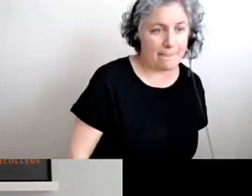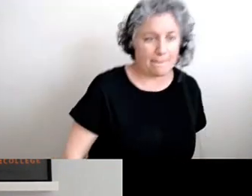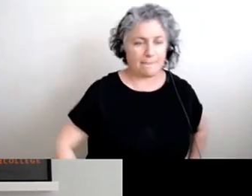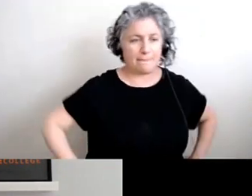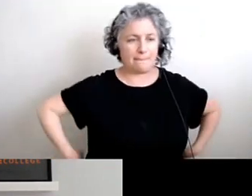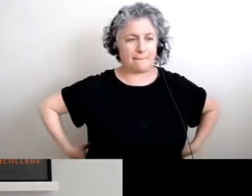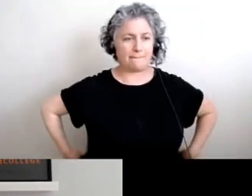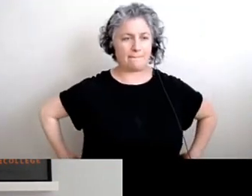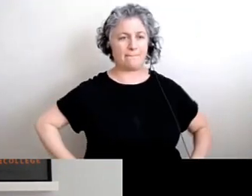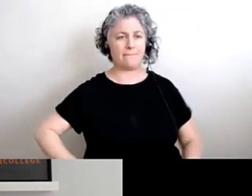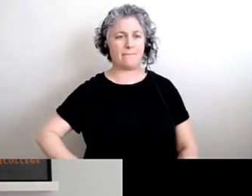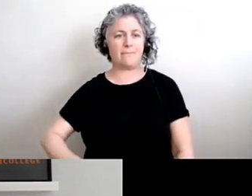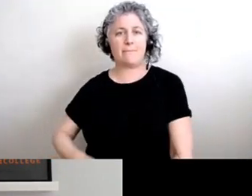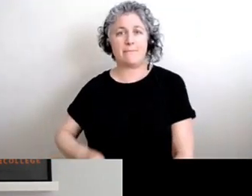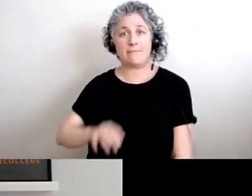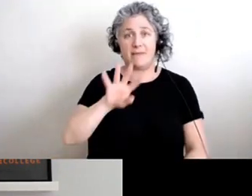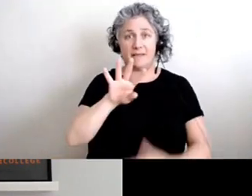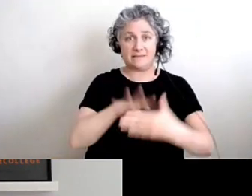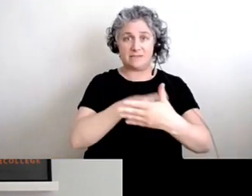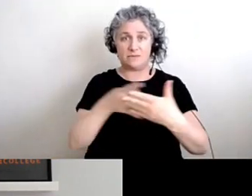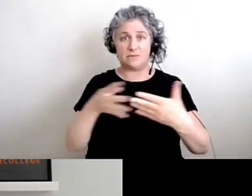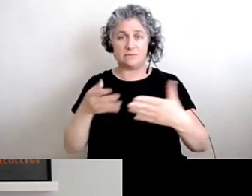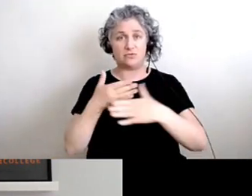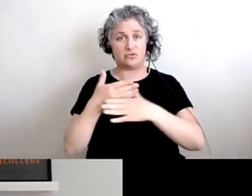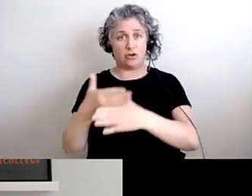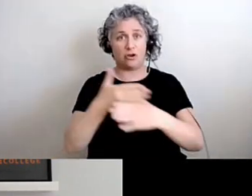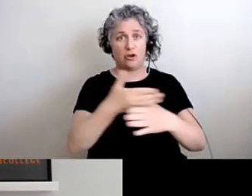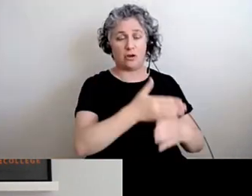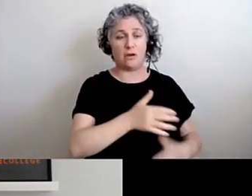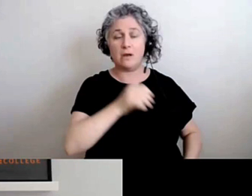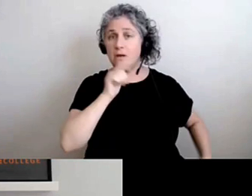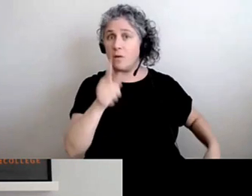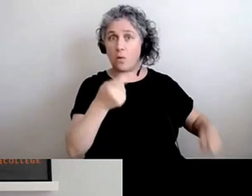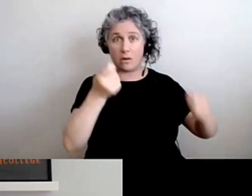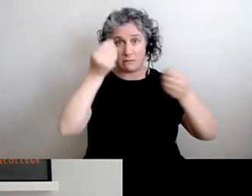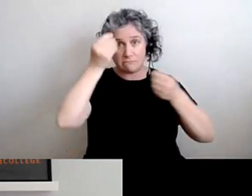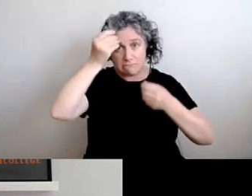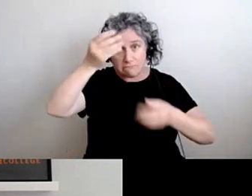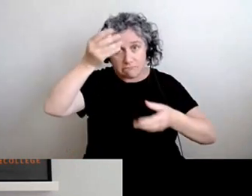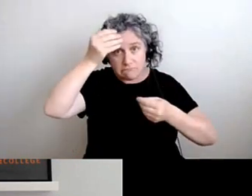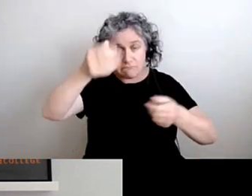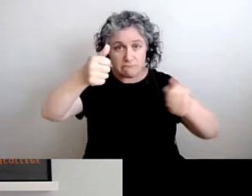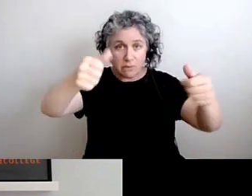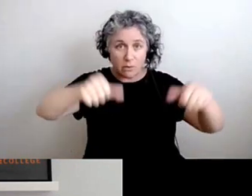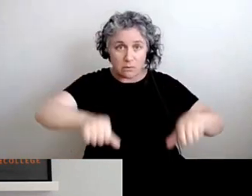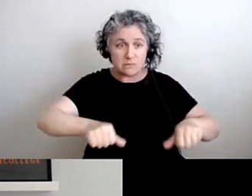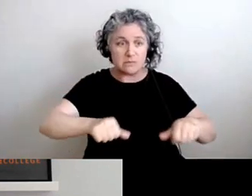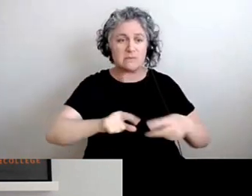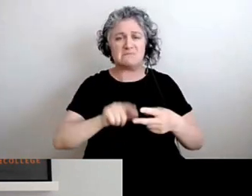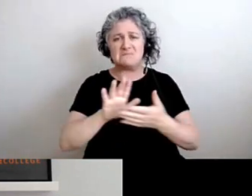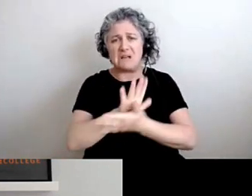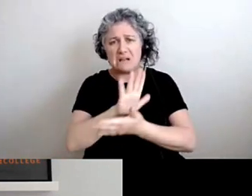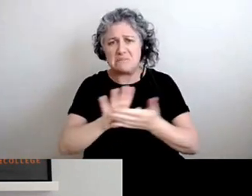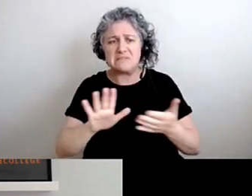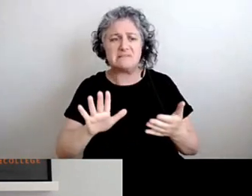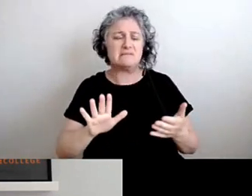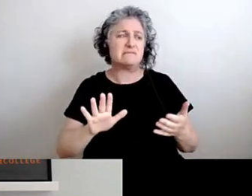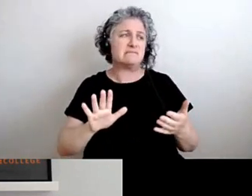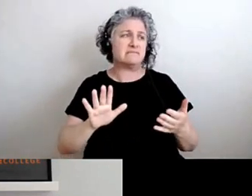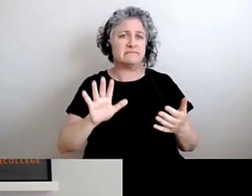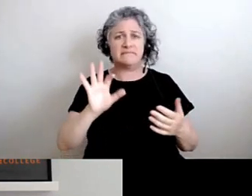Sharing timetables. So it's not just for posts, it's also for documents as well that you can post to the Facebook